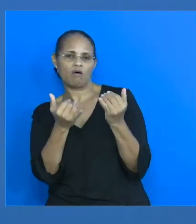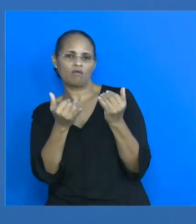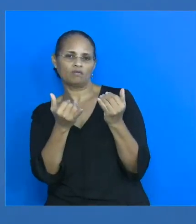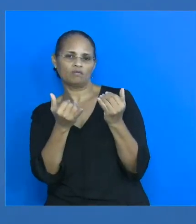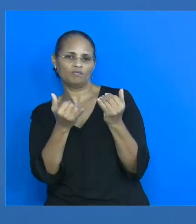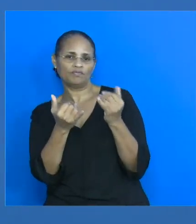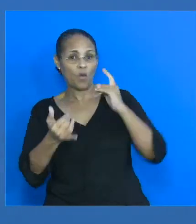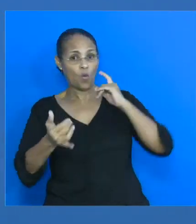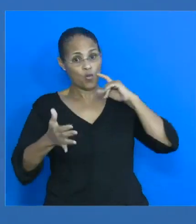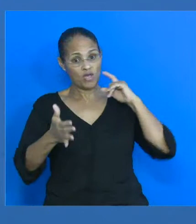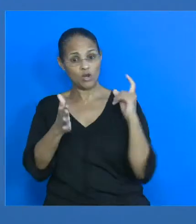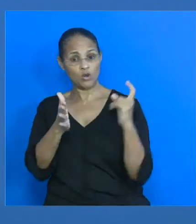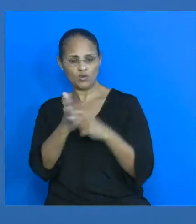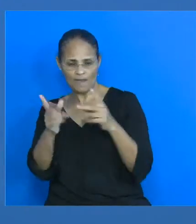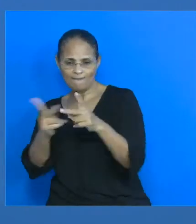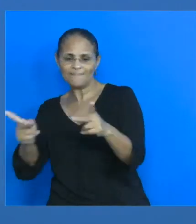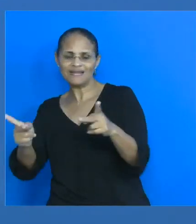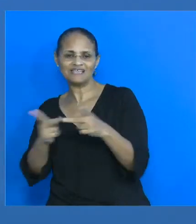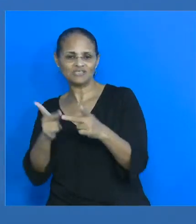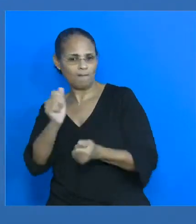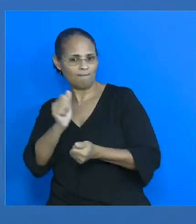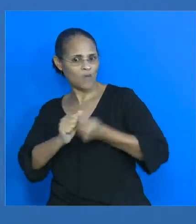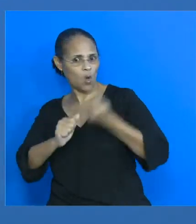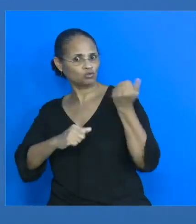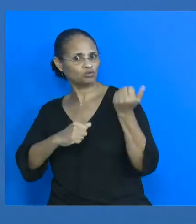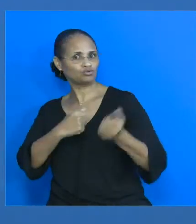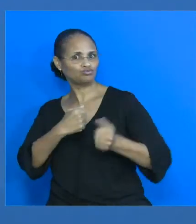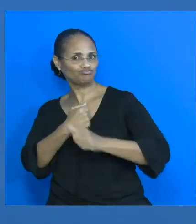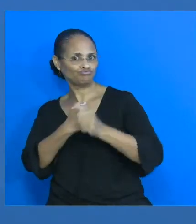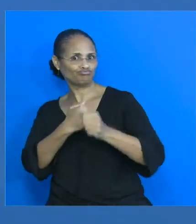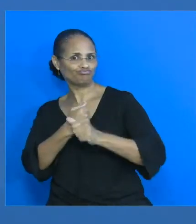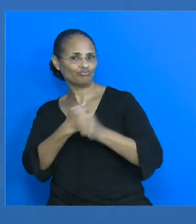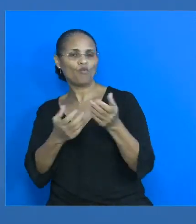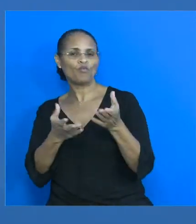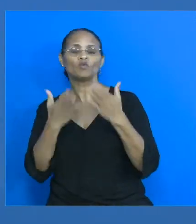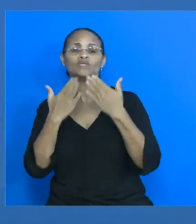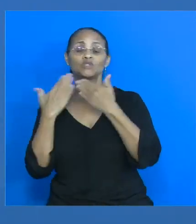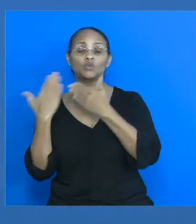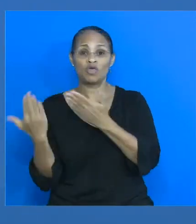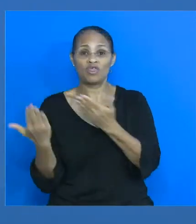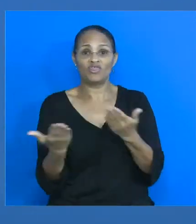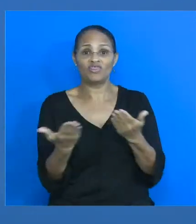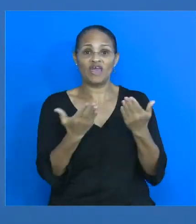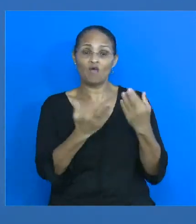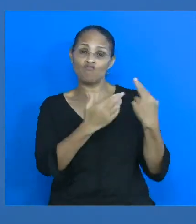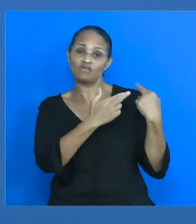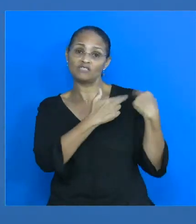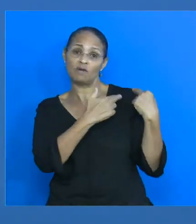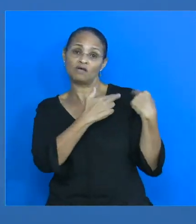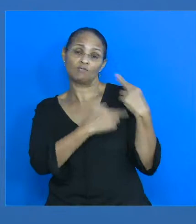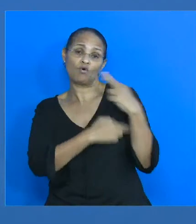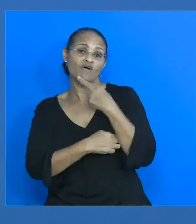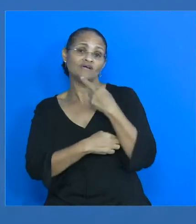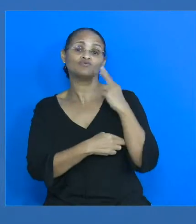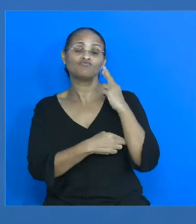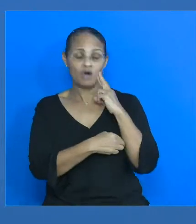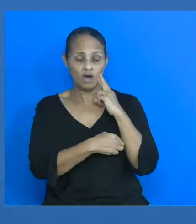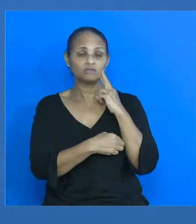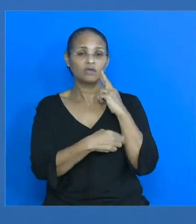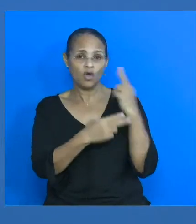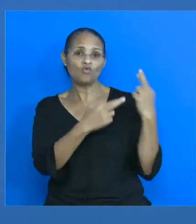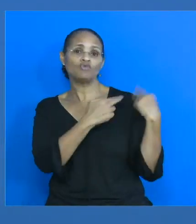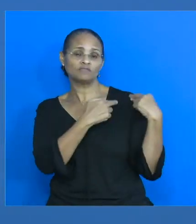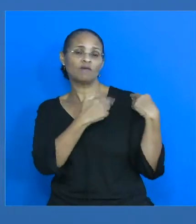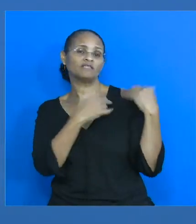note the places where there's the most risk, I also want to thank the responsible restaurateurs, the